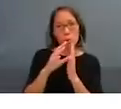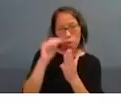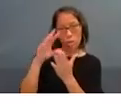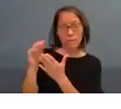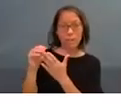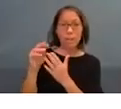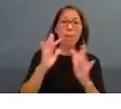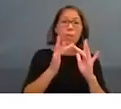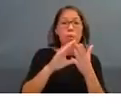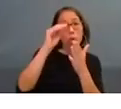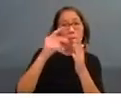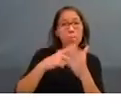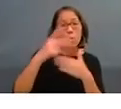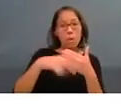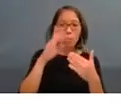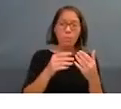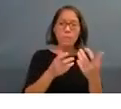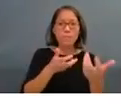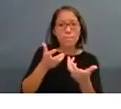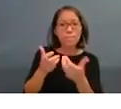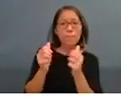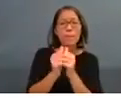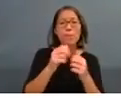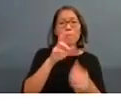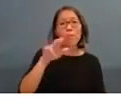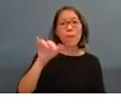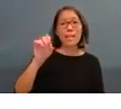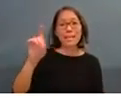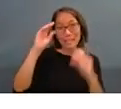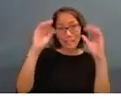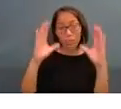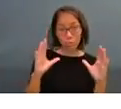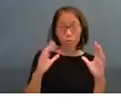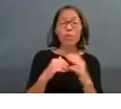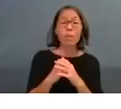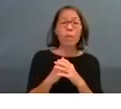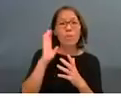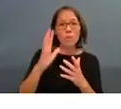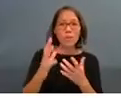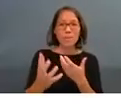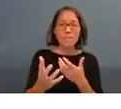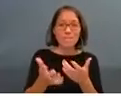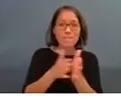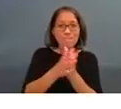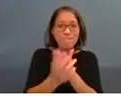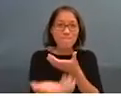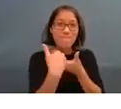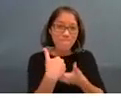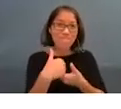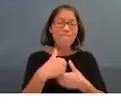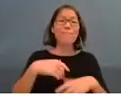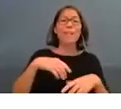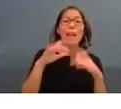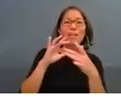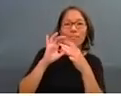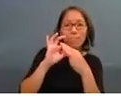be facilitated by Round Rock ISD teachers. It will be engaging and rigorous and aligned with on-campus